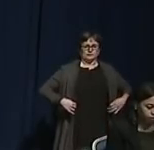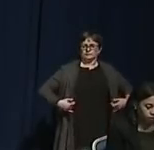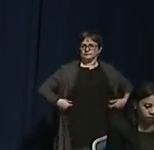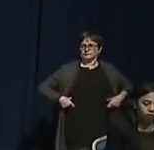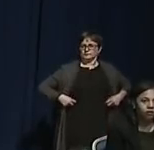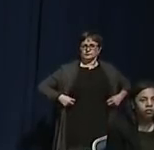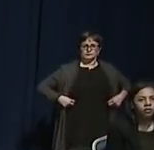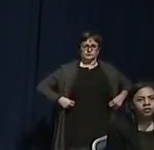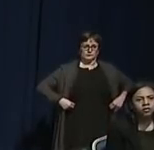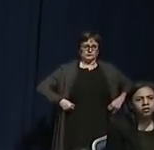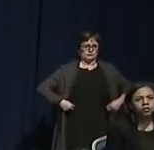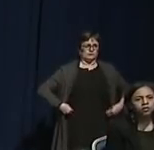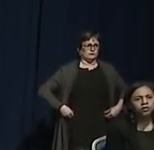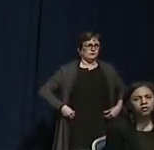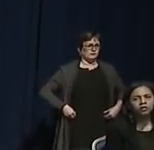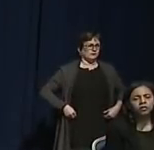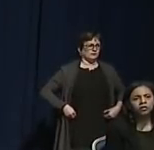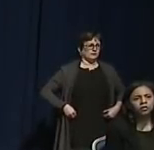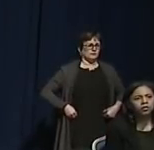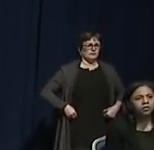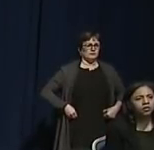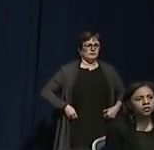Okay.